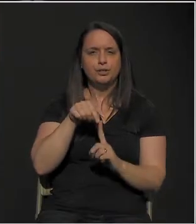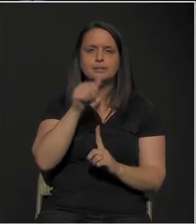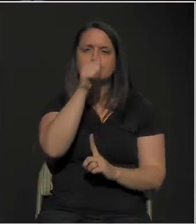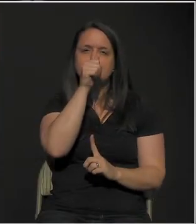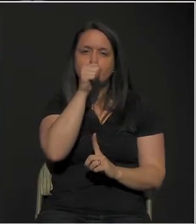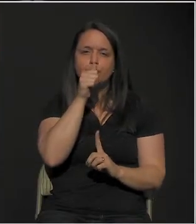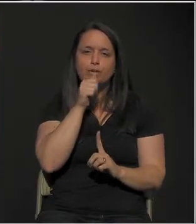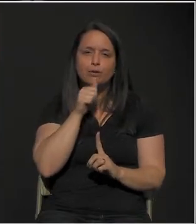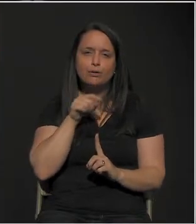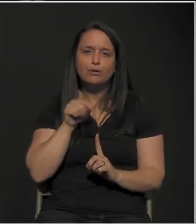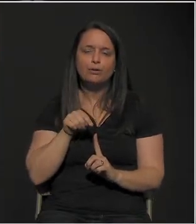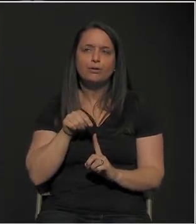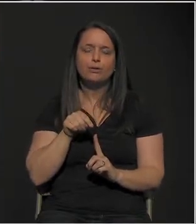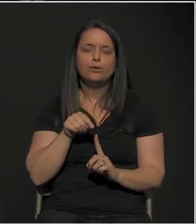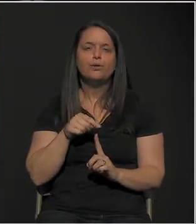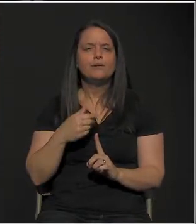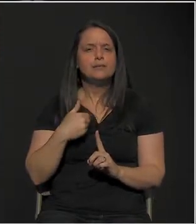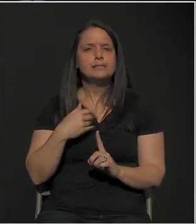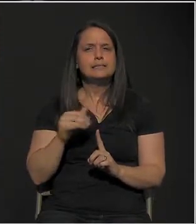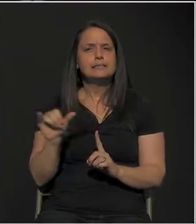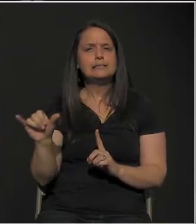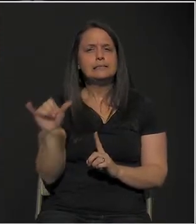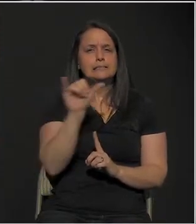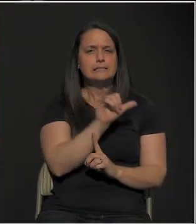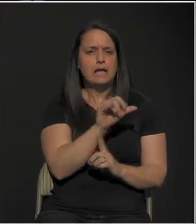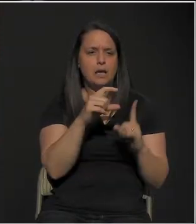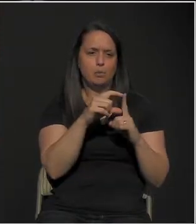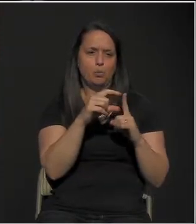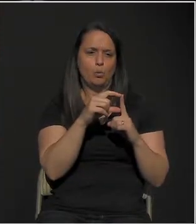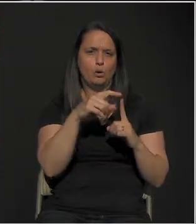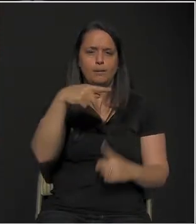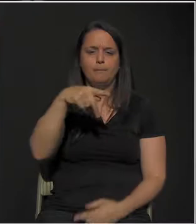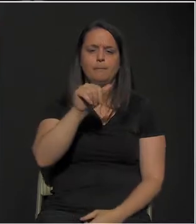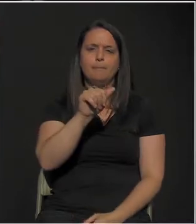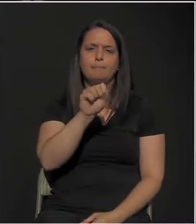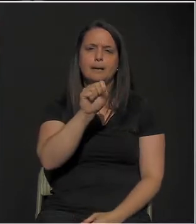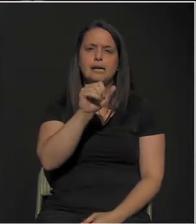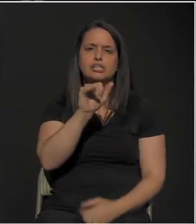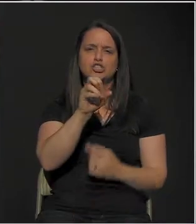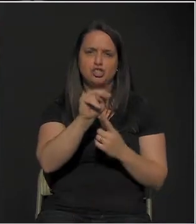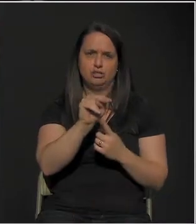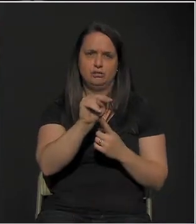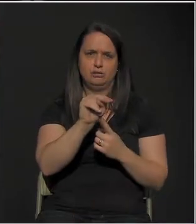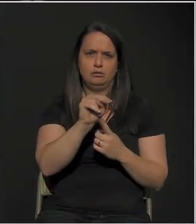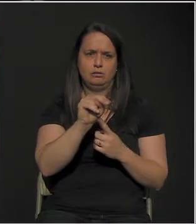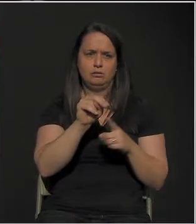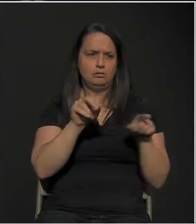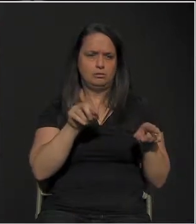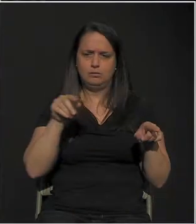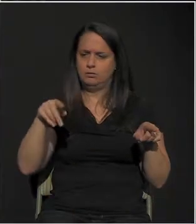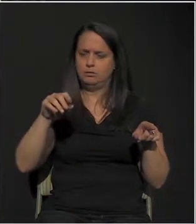it's we get the same word passion from that word right there, suffer.